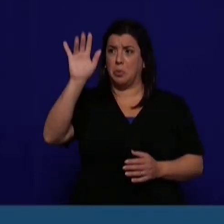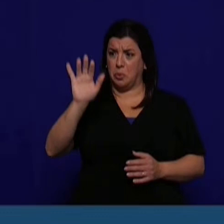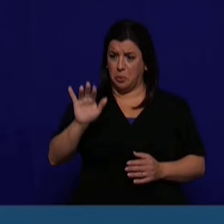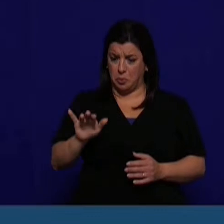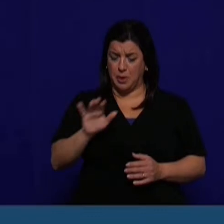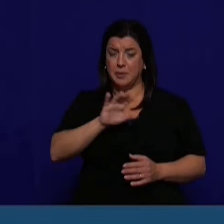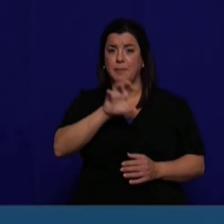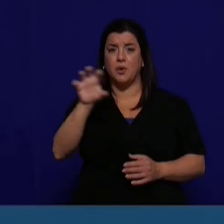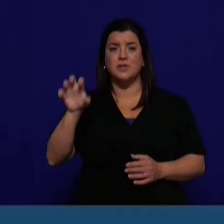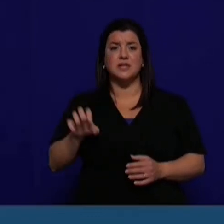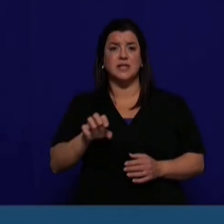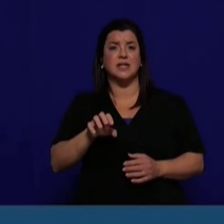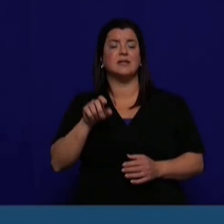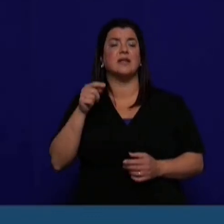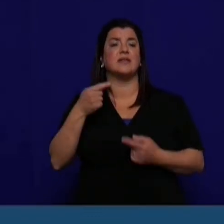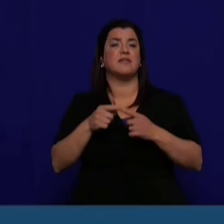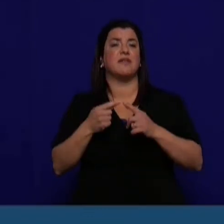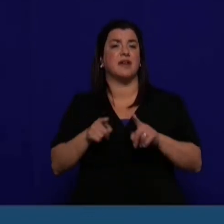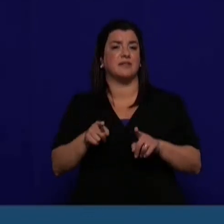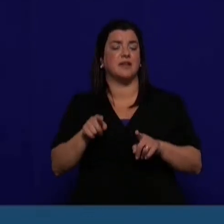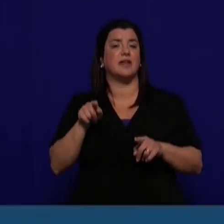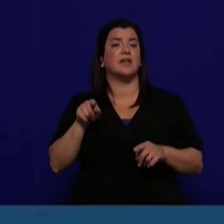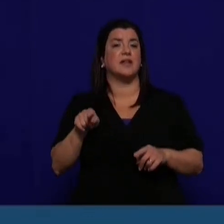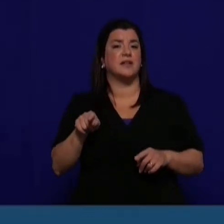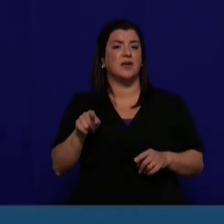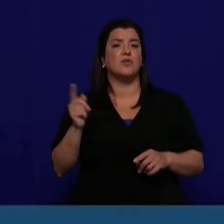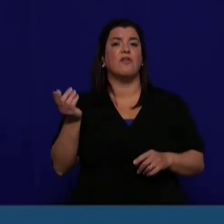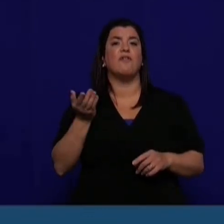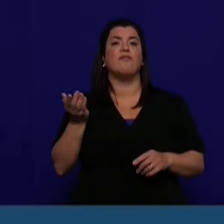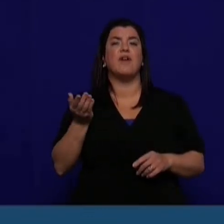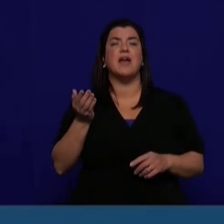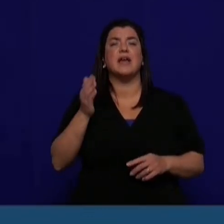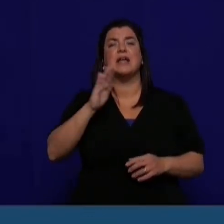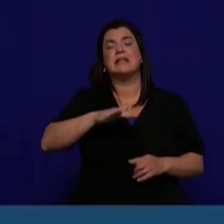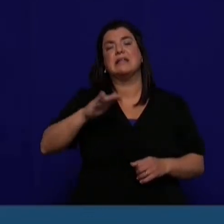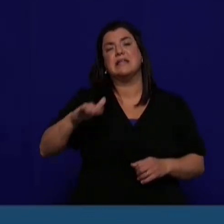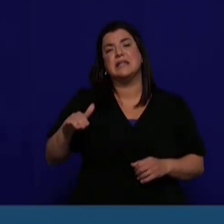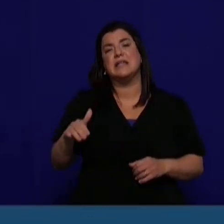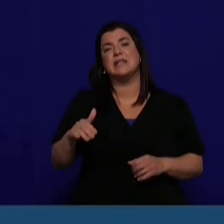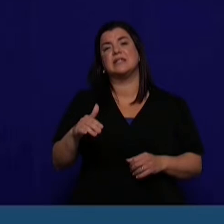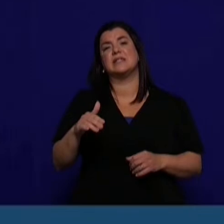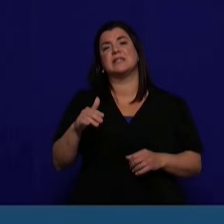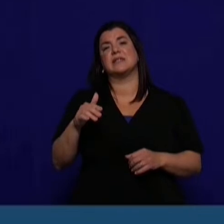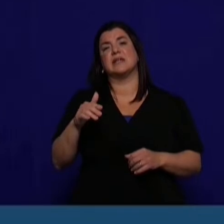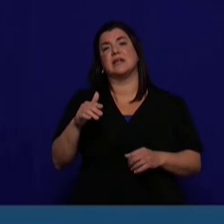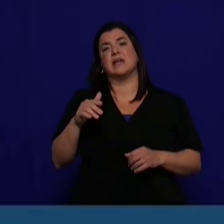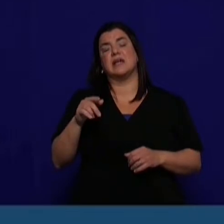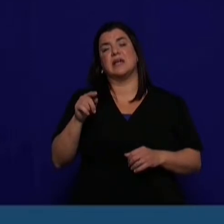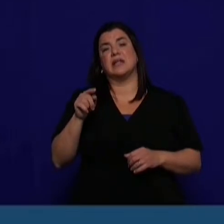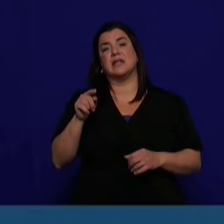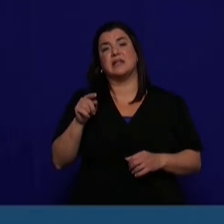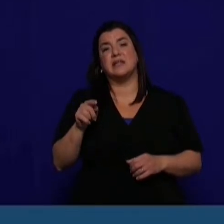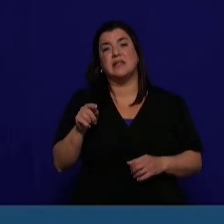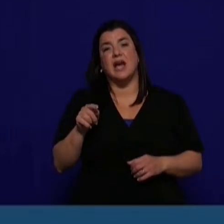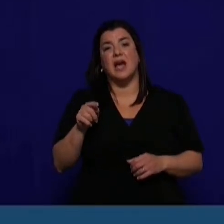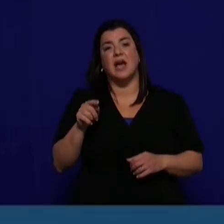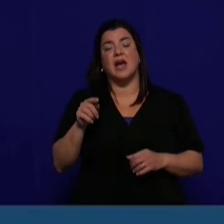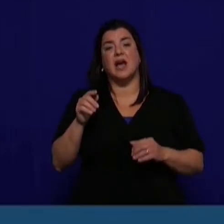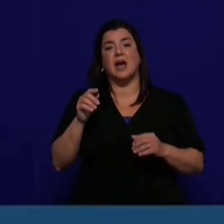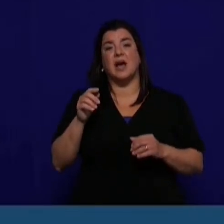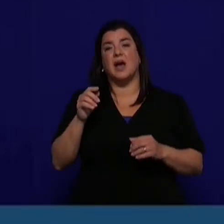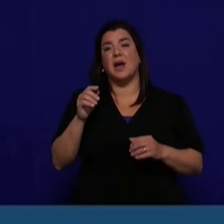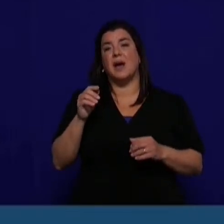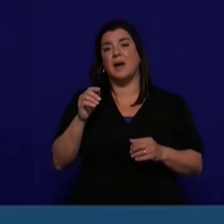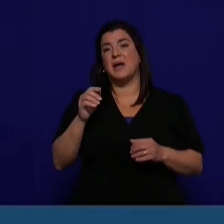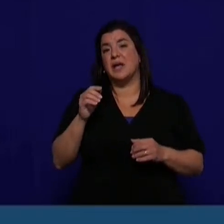il-Good Samaritan hemm 3, nfakkarkom dawn huma dawk il-pazjenti li jkunu qegħdin joħorġu minn Old People's Homes, infatti bħalma qegħdin